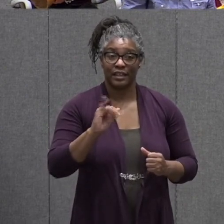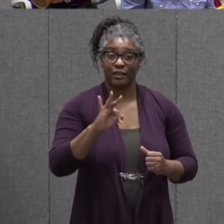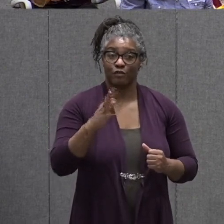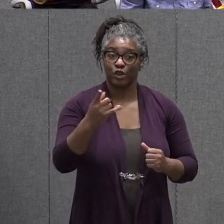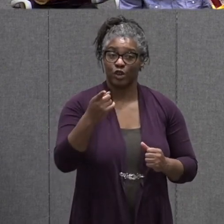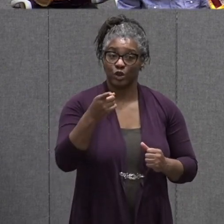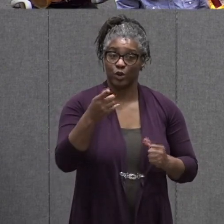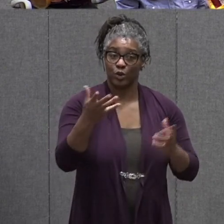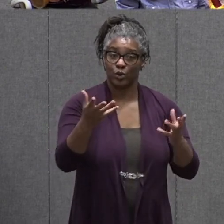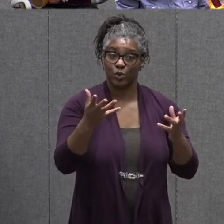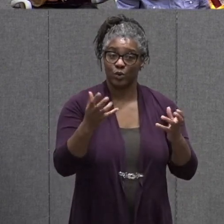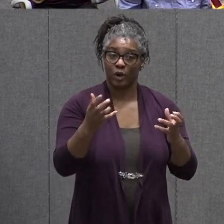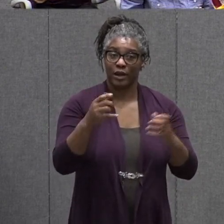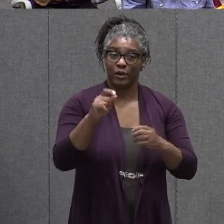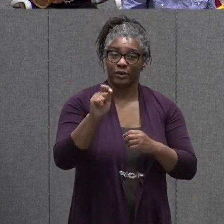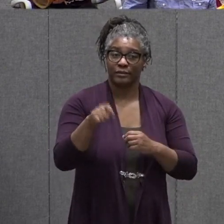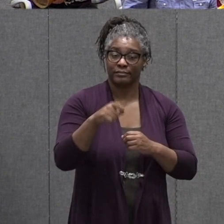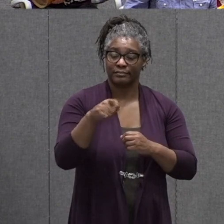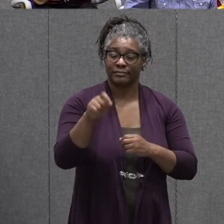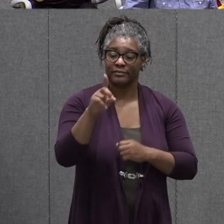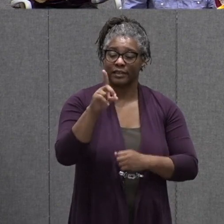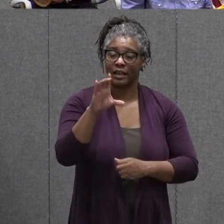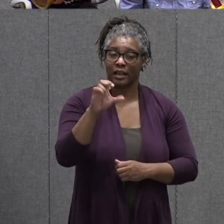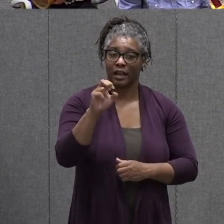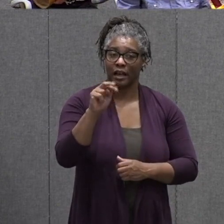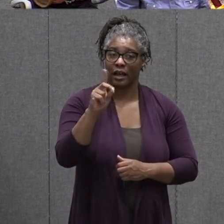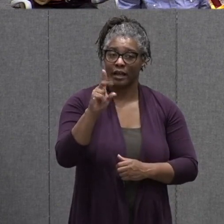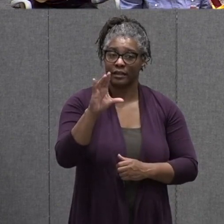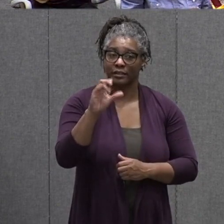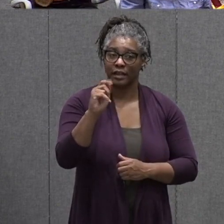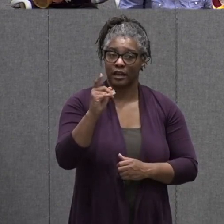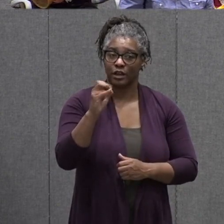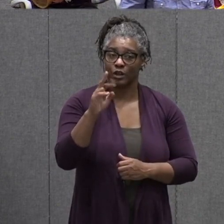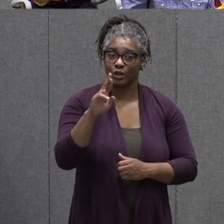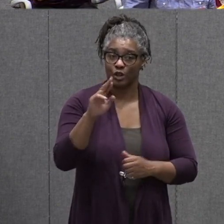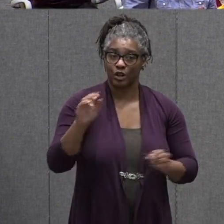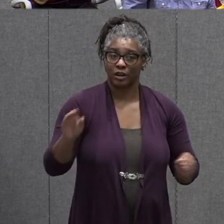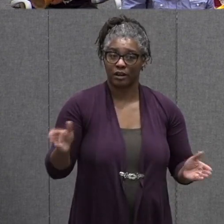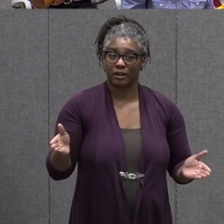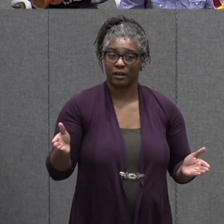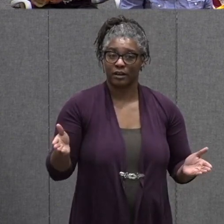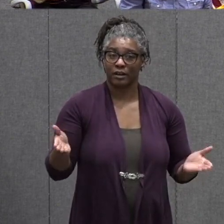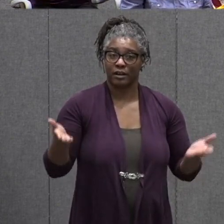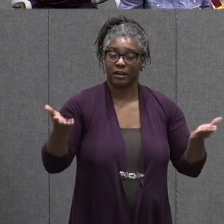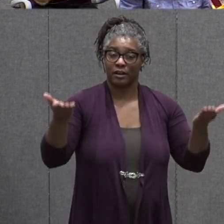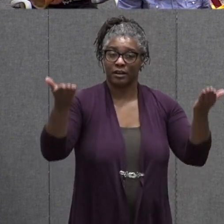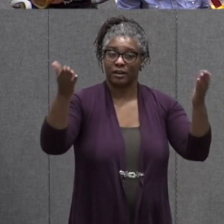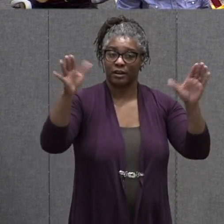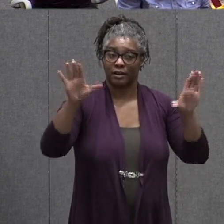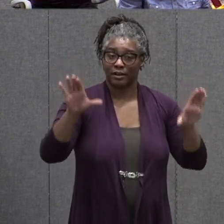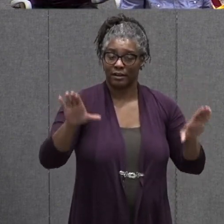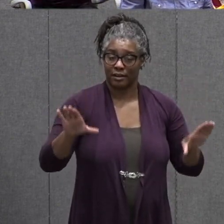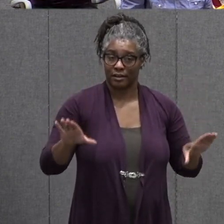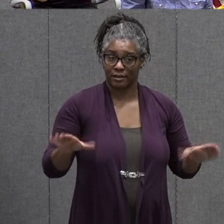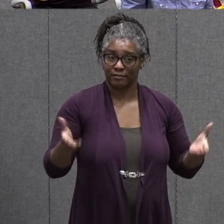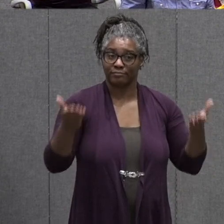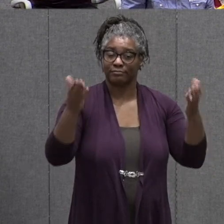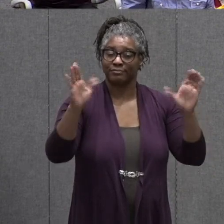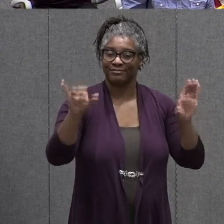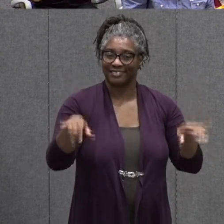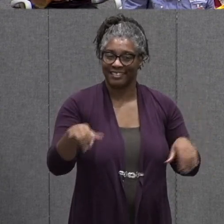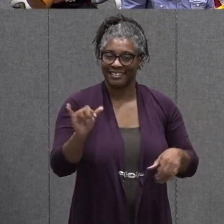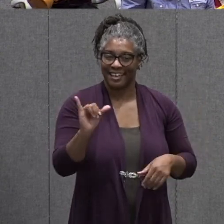you're going to see magically the music is going to change, okay? So move your hands like me. Ready? Here we